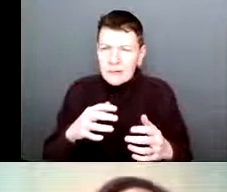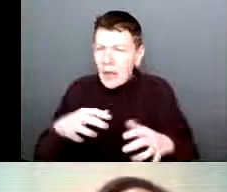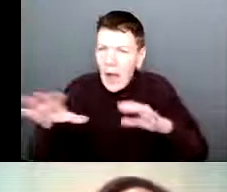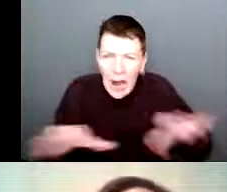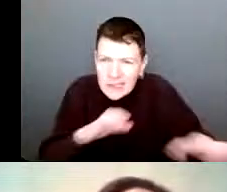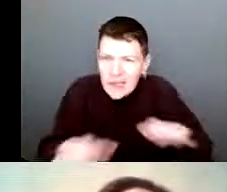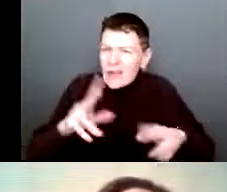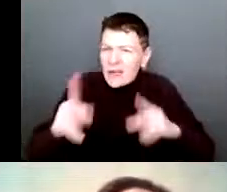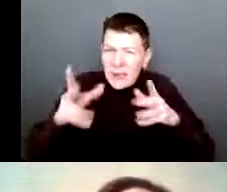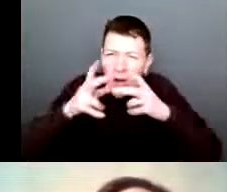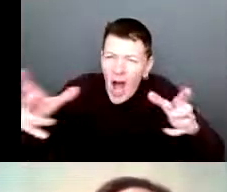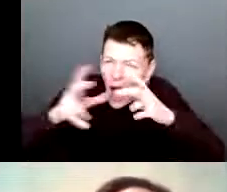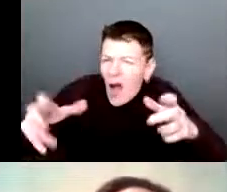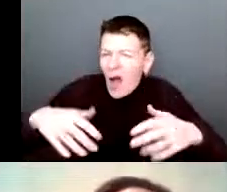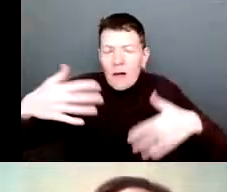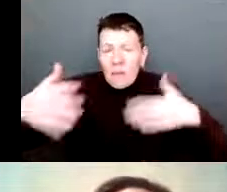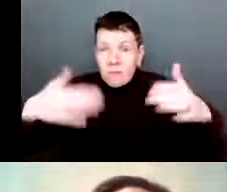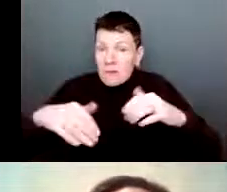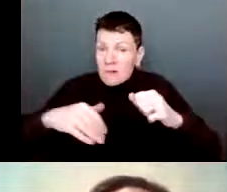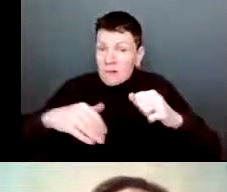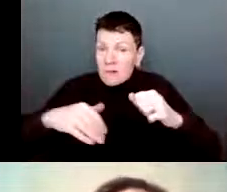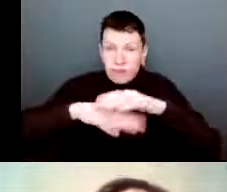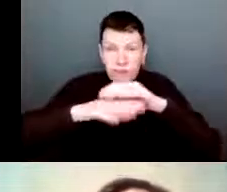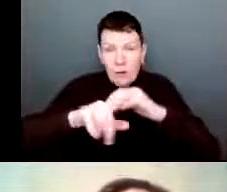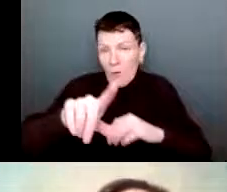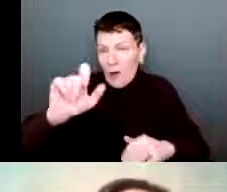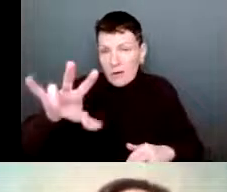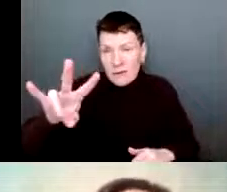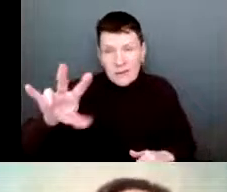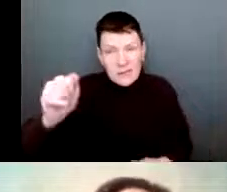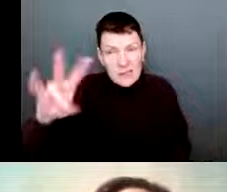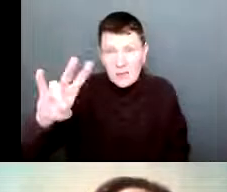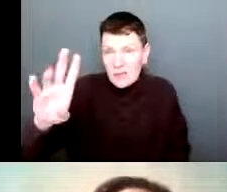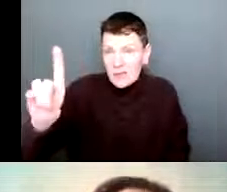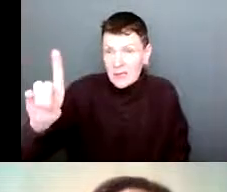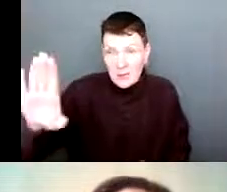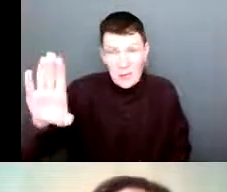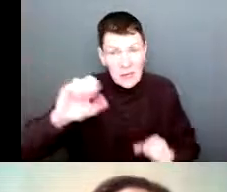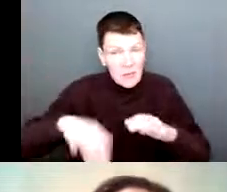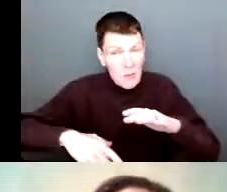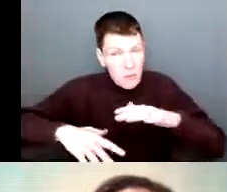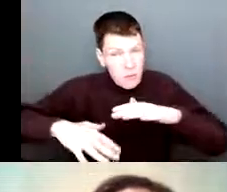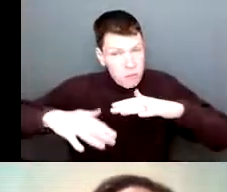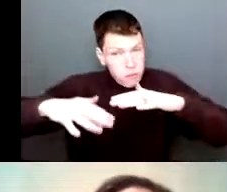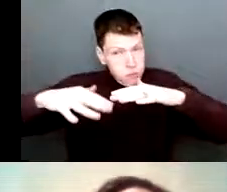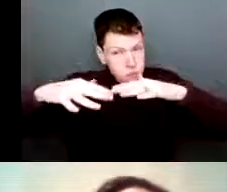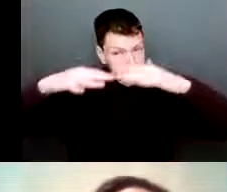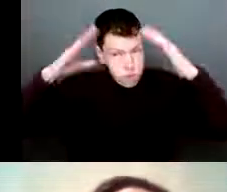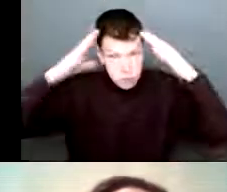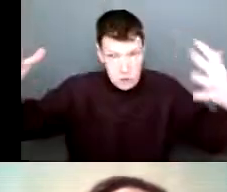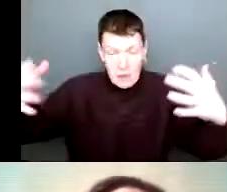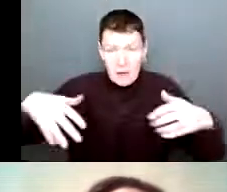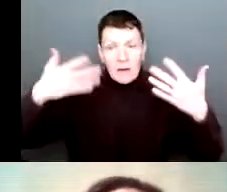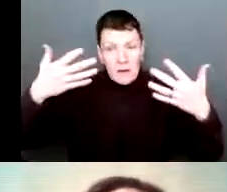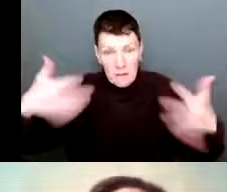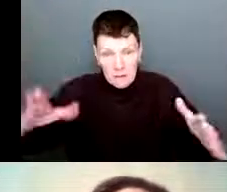activities may get to also 117 dBs. And this was already seen by the World